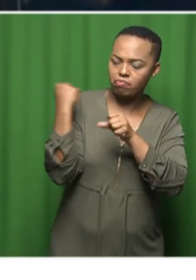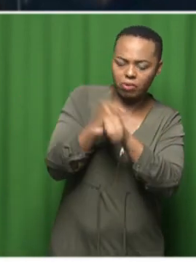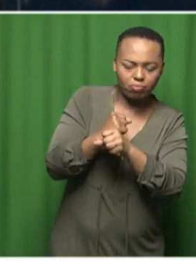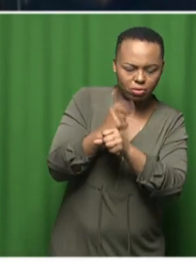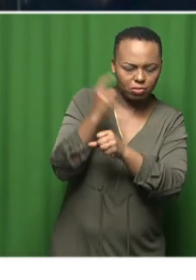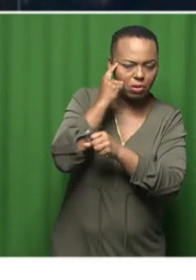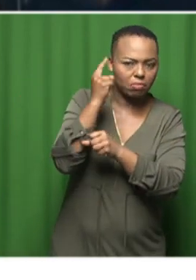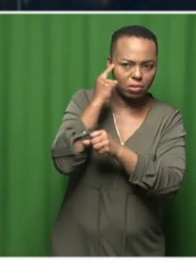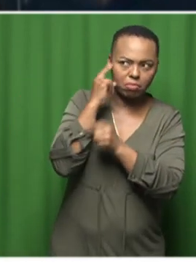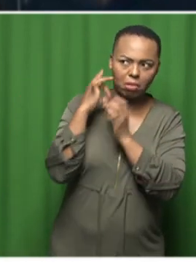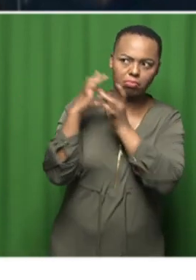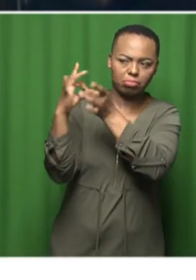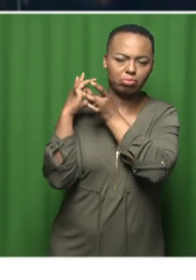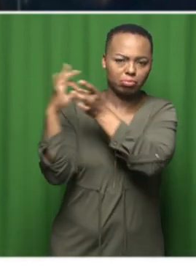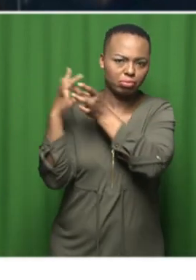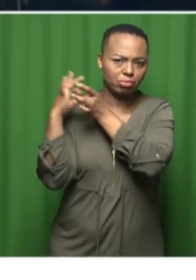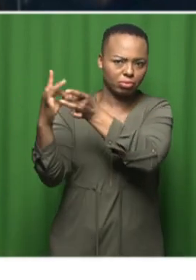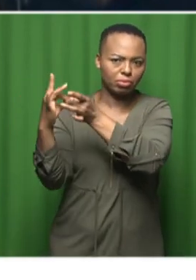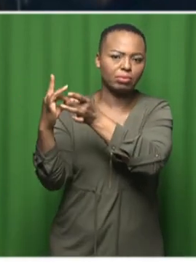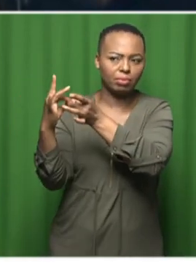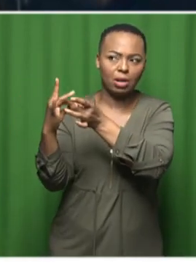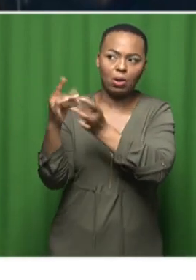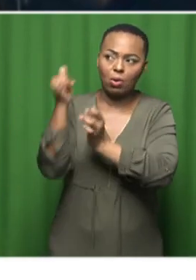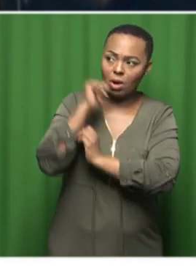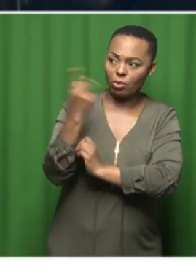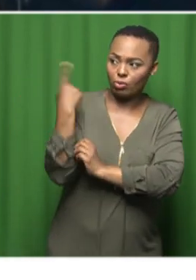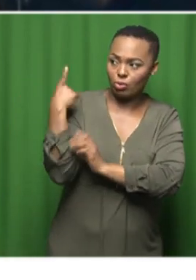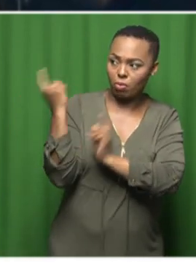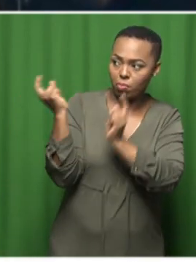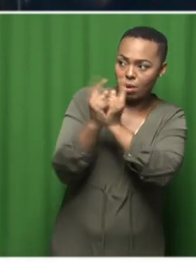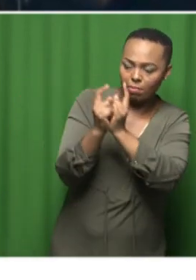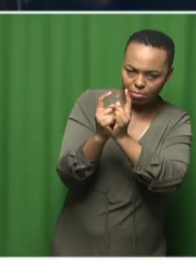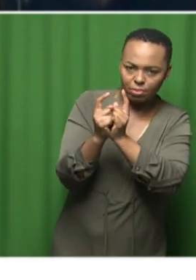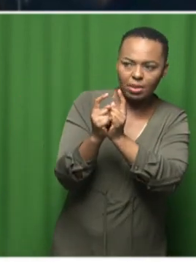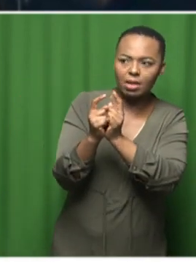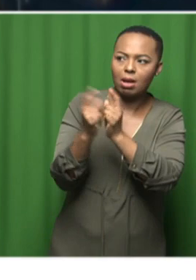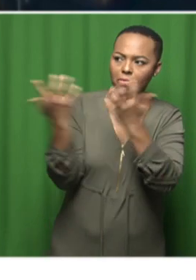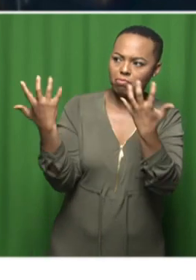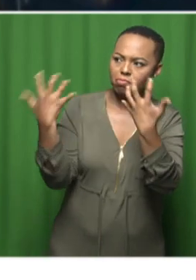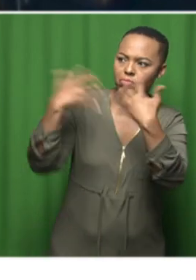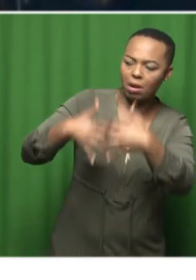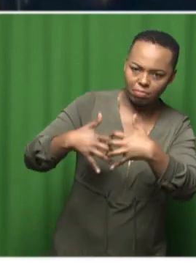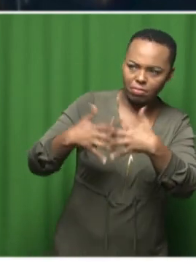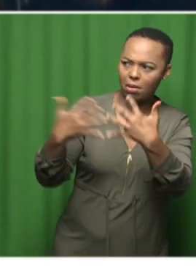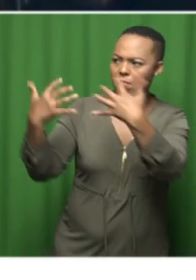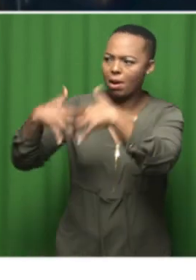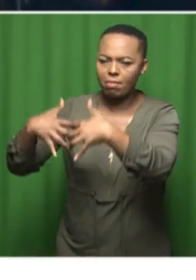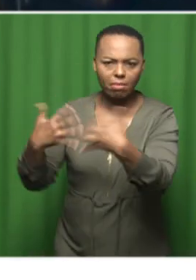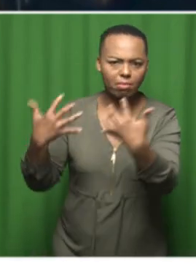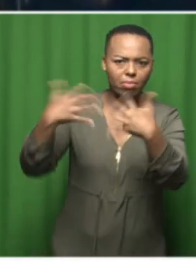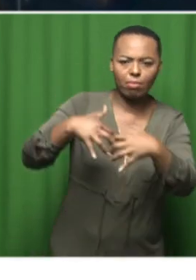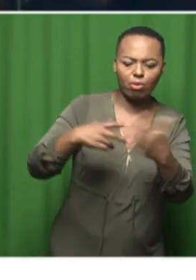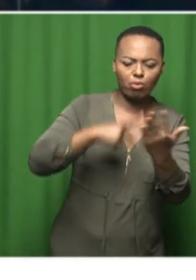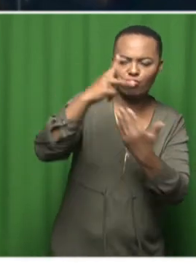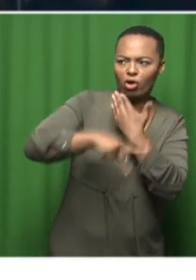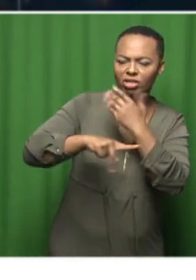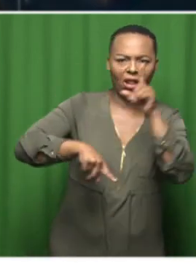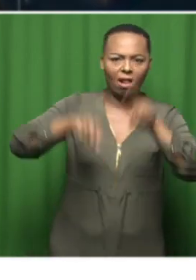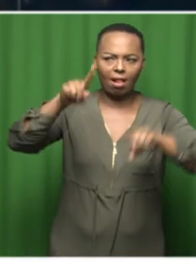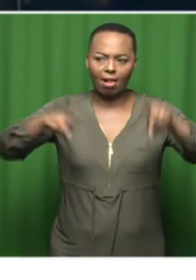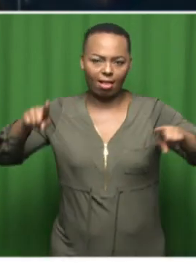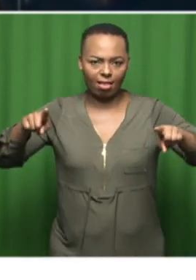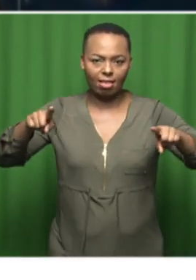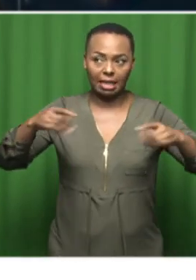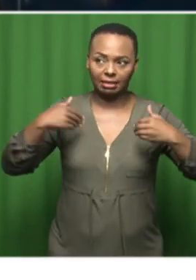very obvious that as we got together, we started collaborating on various projects from the beginning.